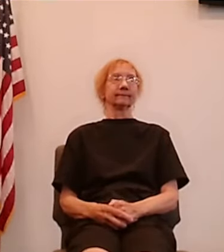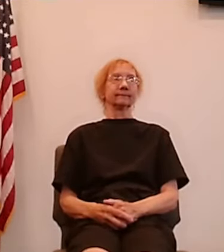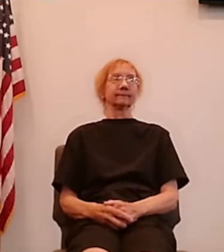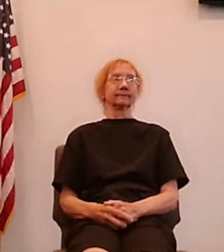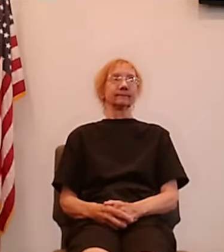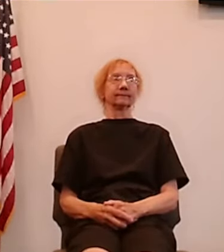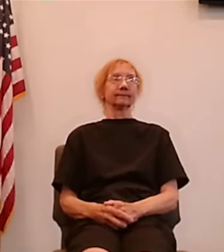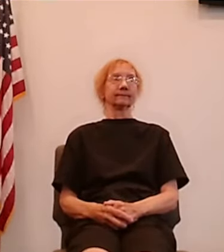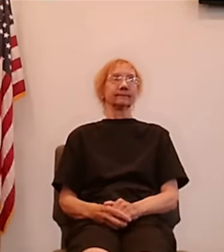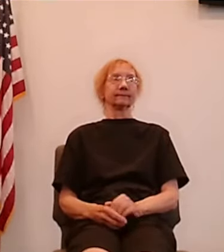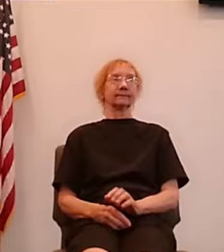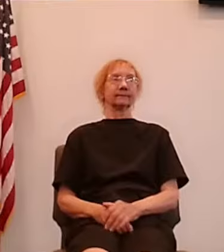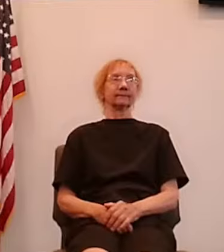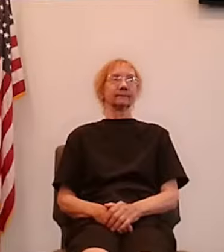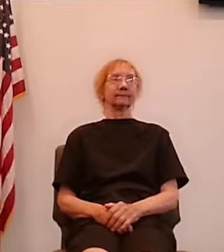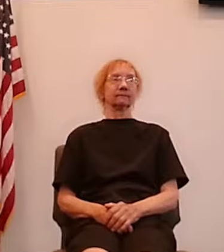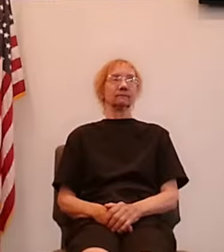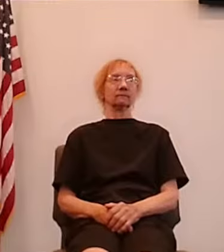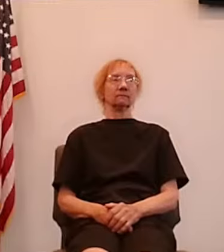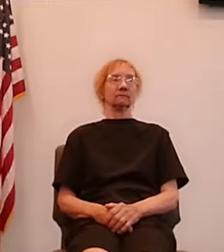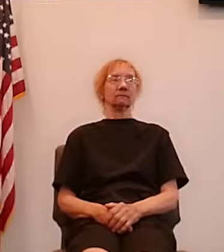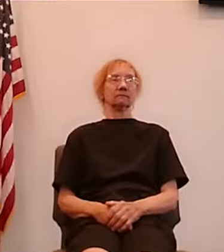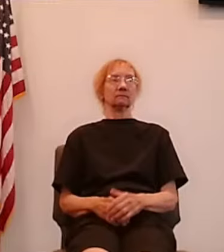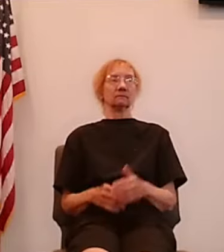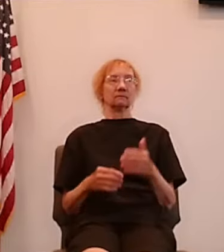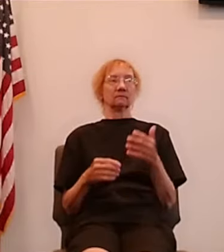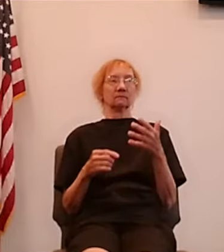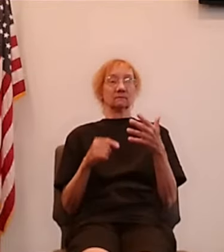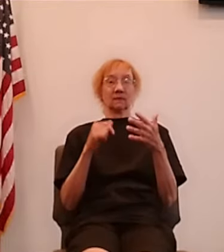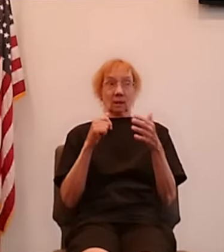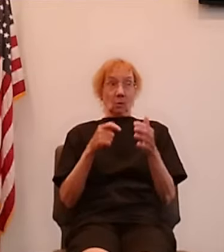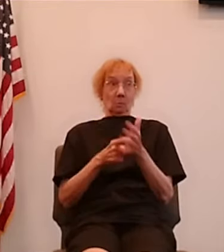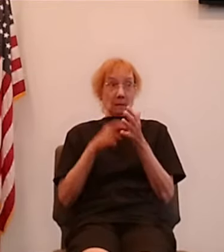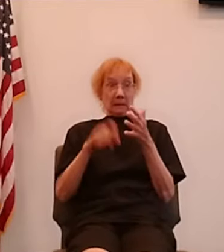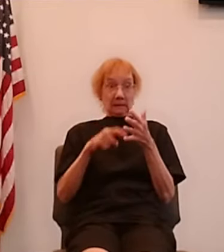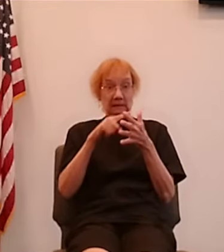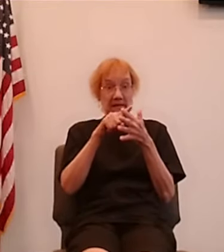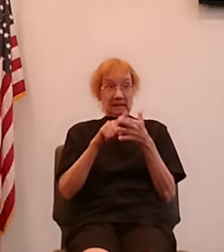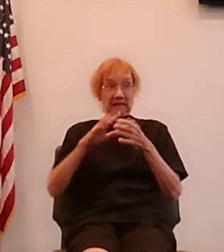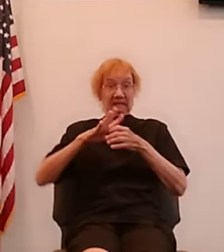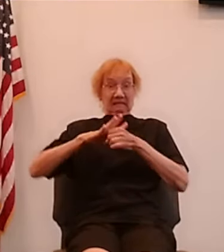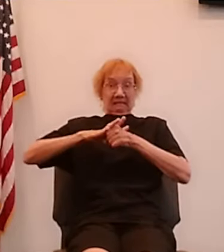mowed under by this stuff, Lord, because